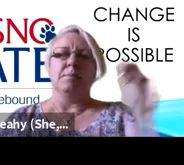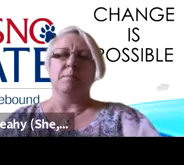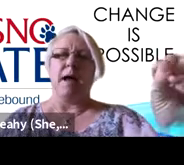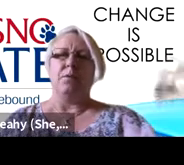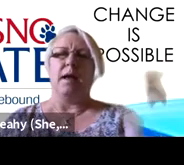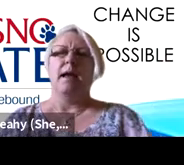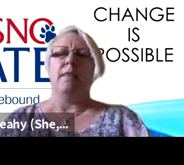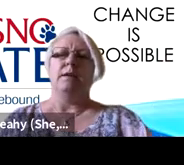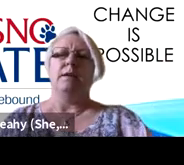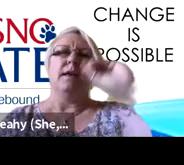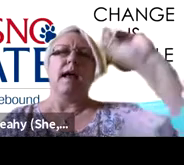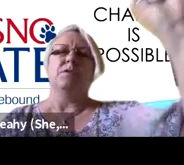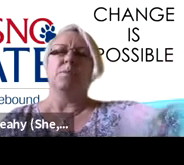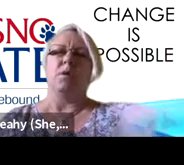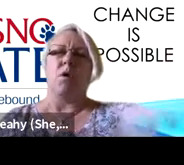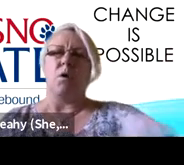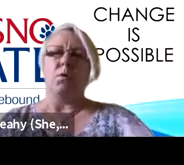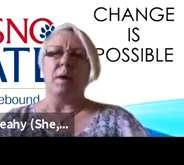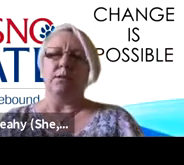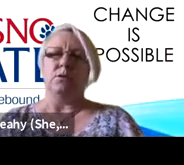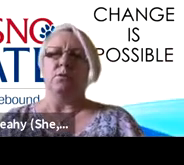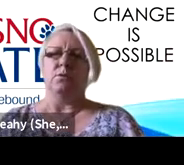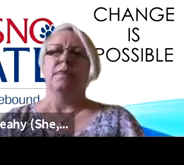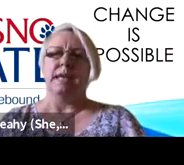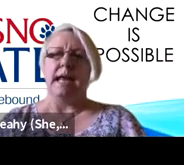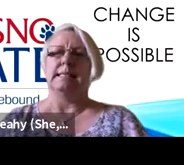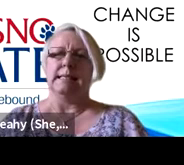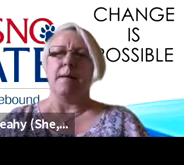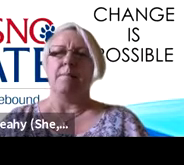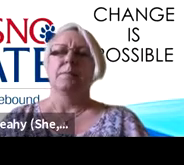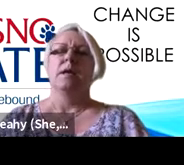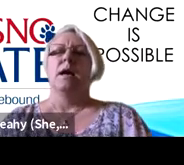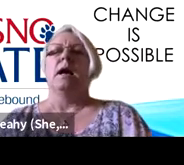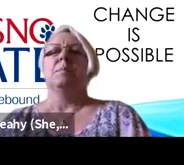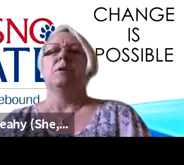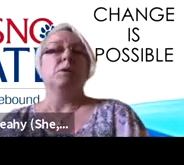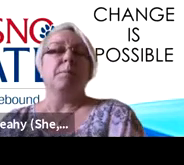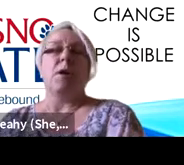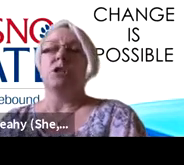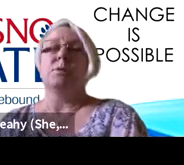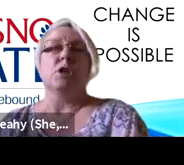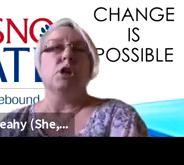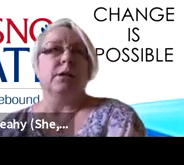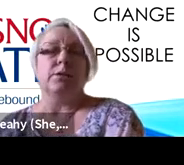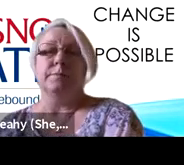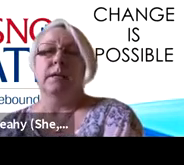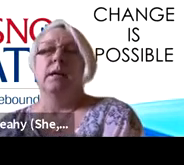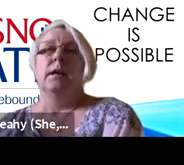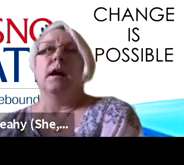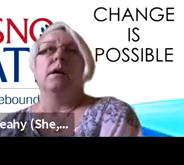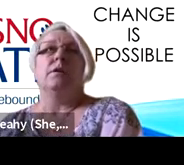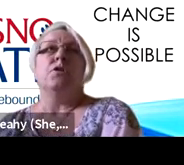and it becomes a pathway, and they know that they have support all the way into the next step. Community partnerships are